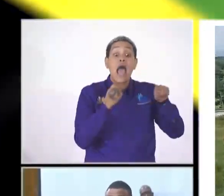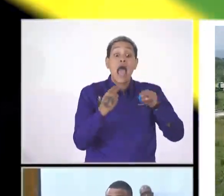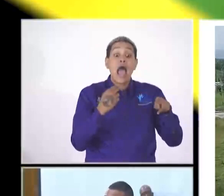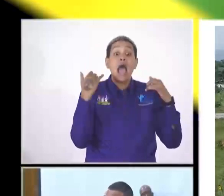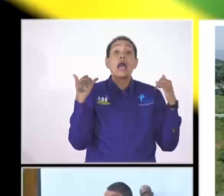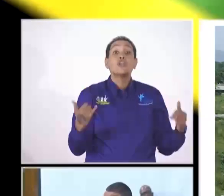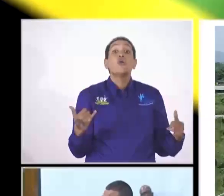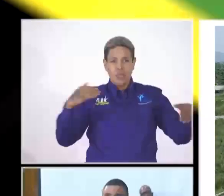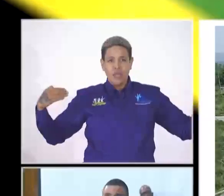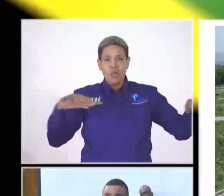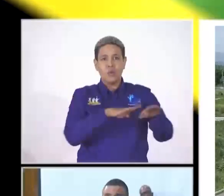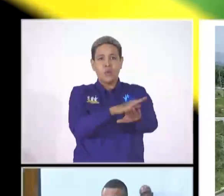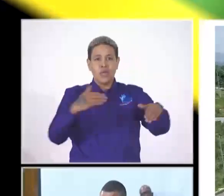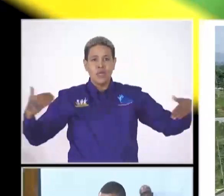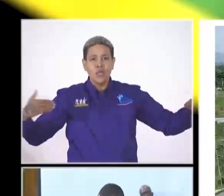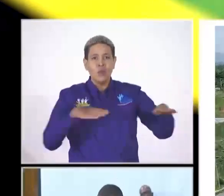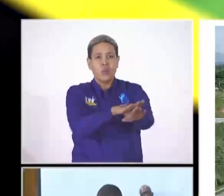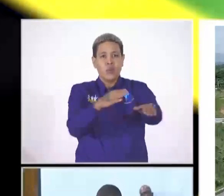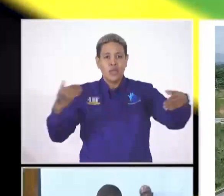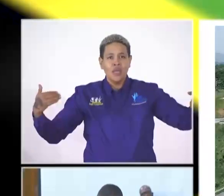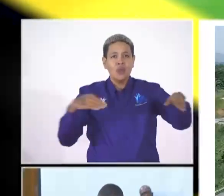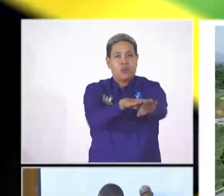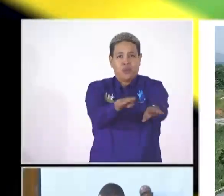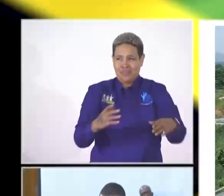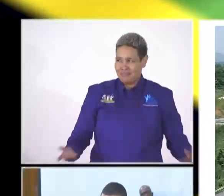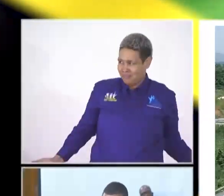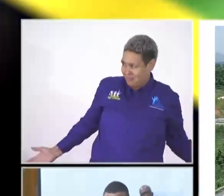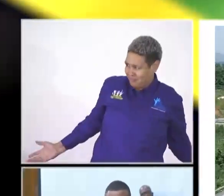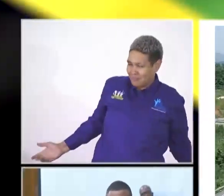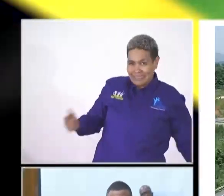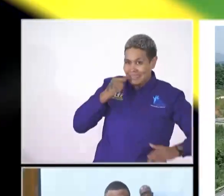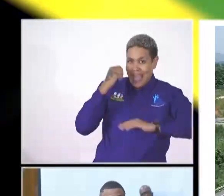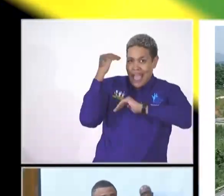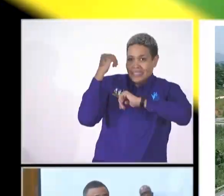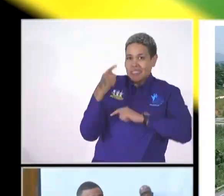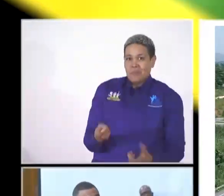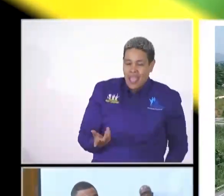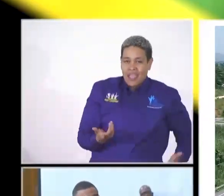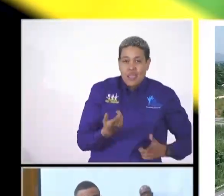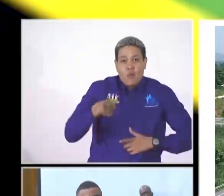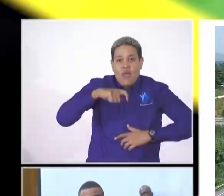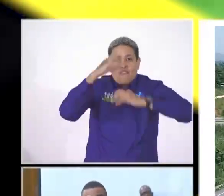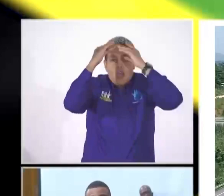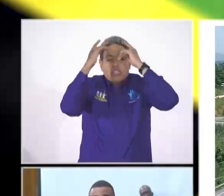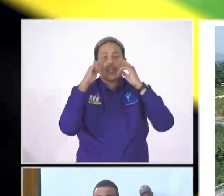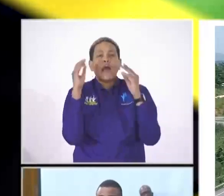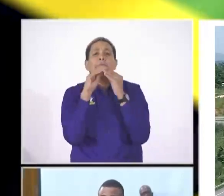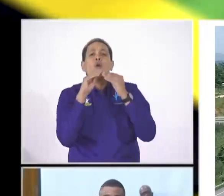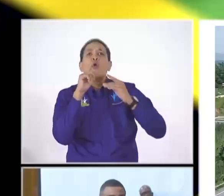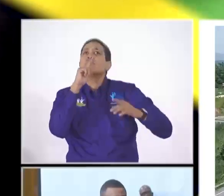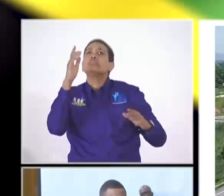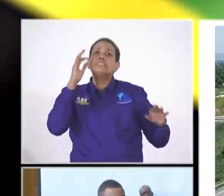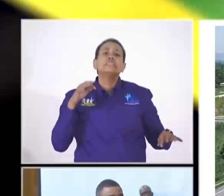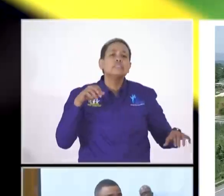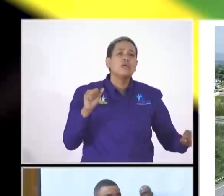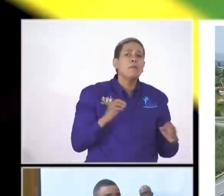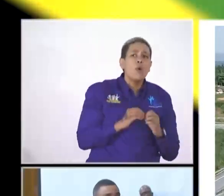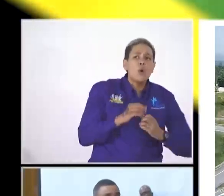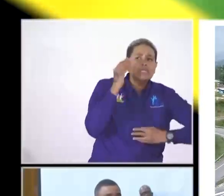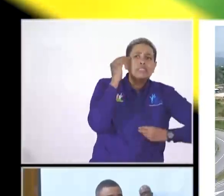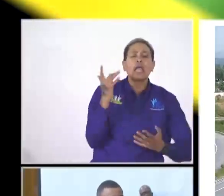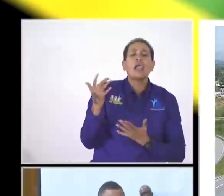congested local street. So, these are things that we have to consider, and we have to employ greater evidence base, greater data